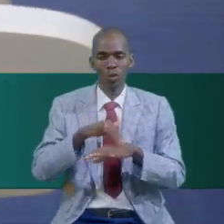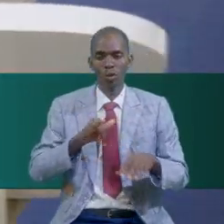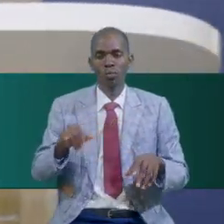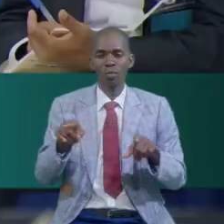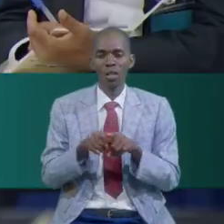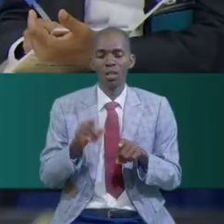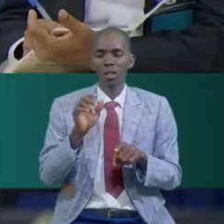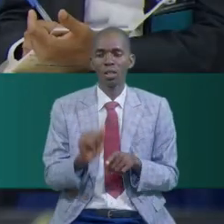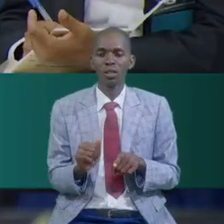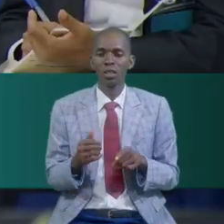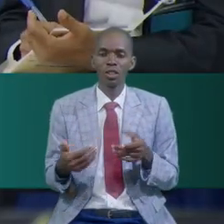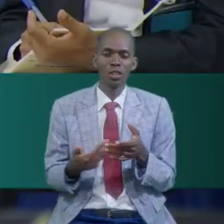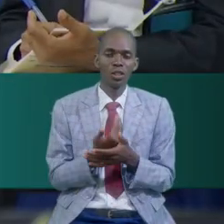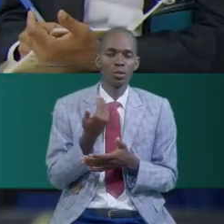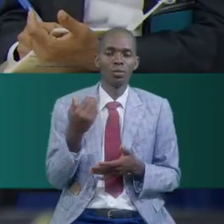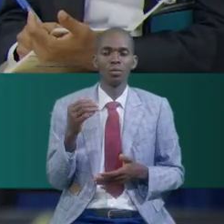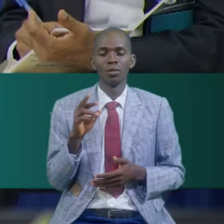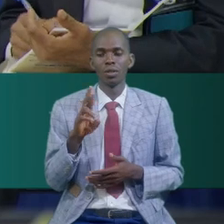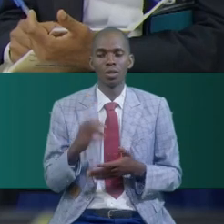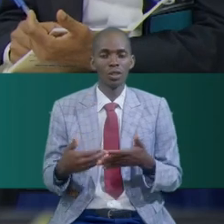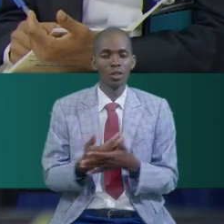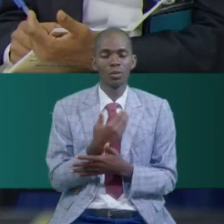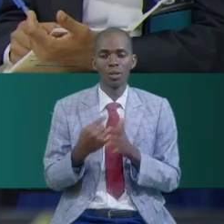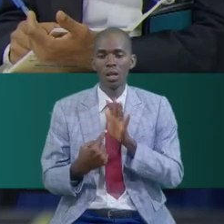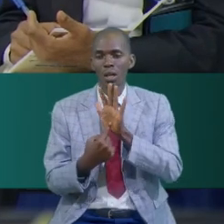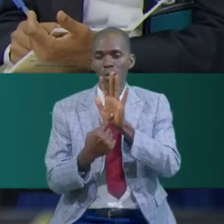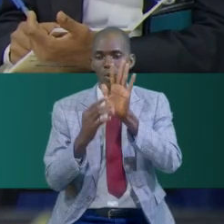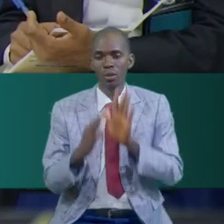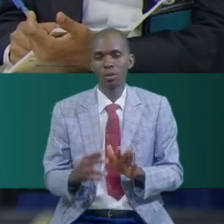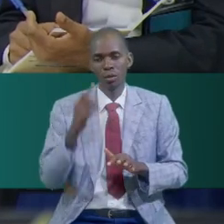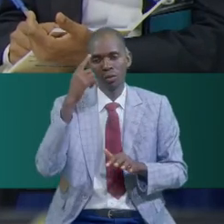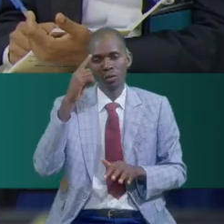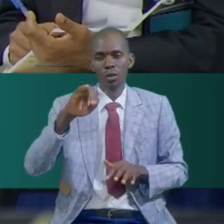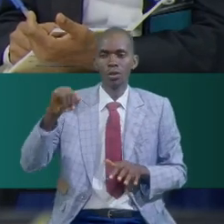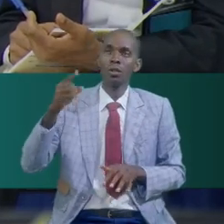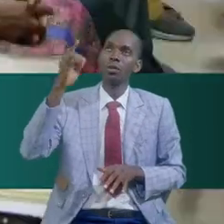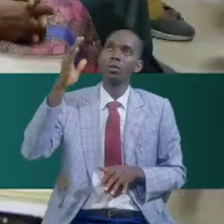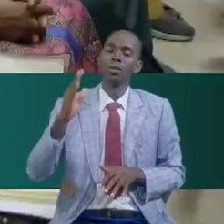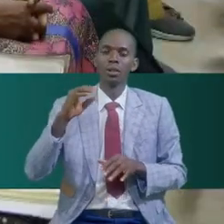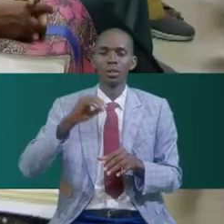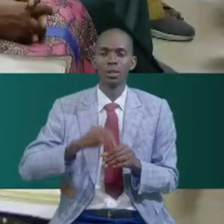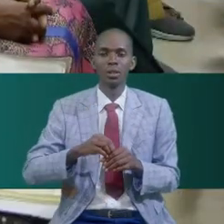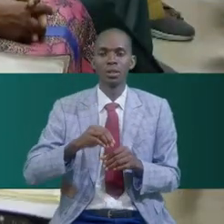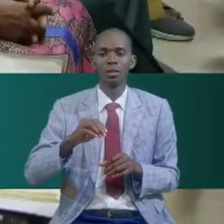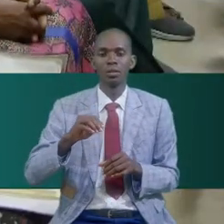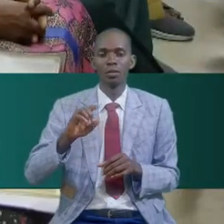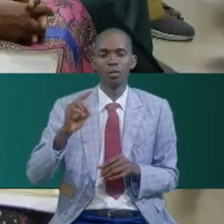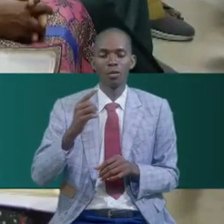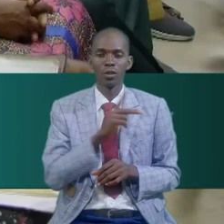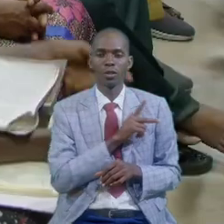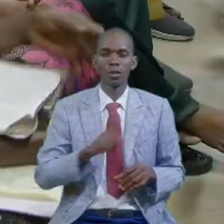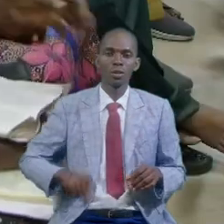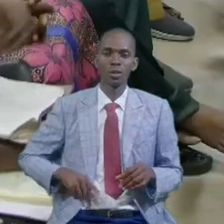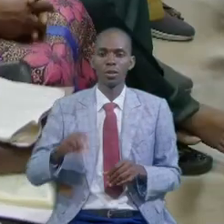as a renewed ambassador for Jehovah. In chapter 21 of 1 Kings, what